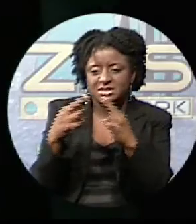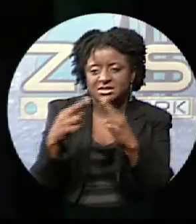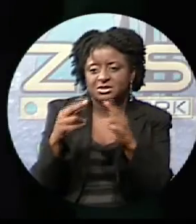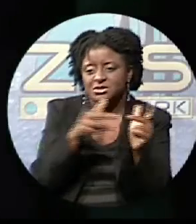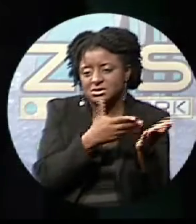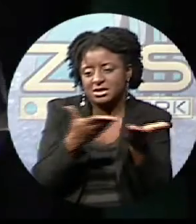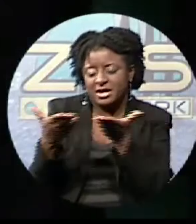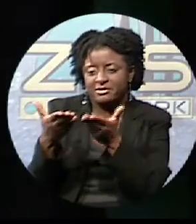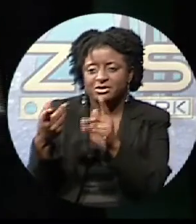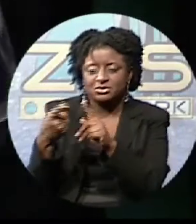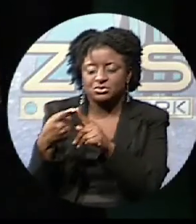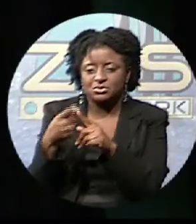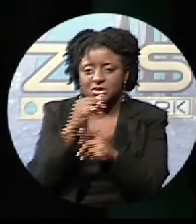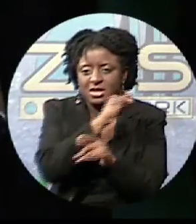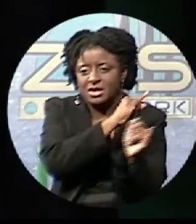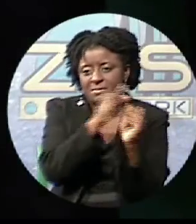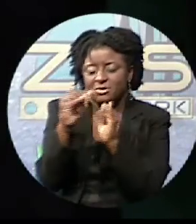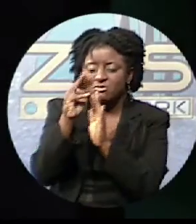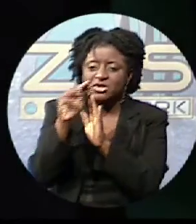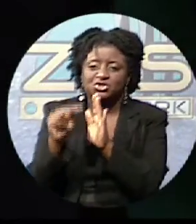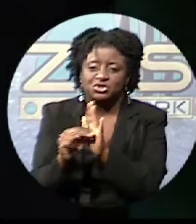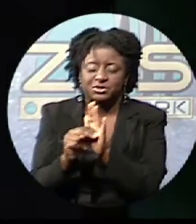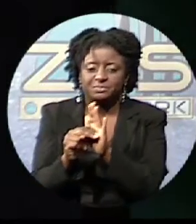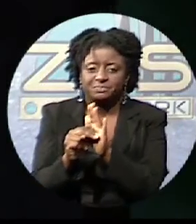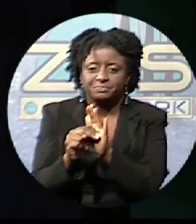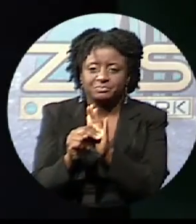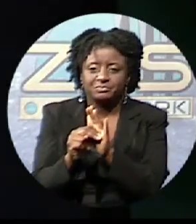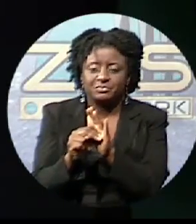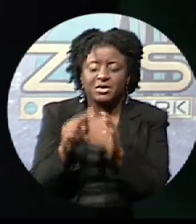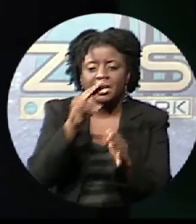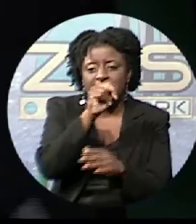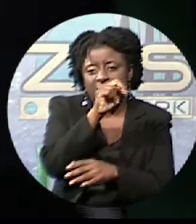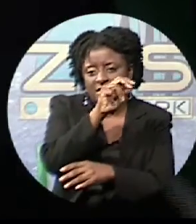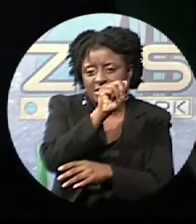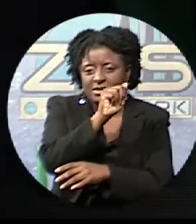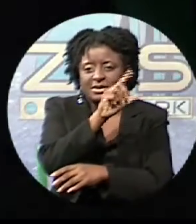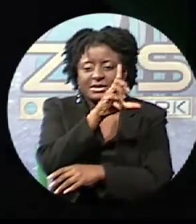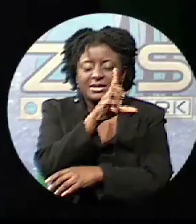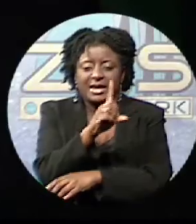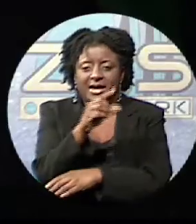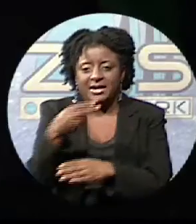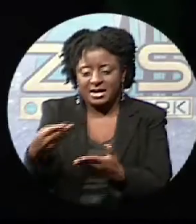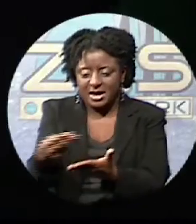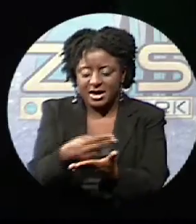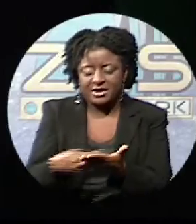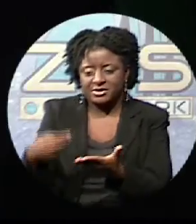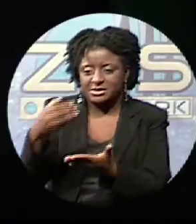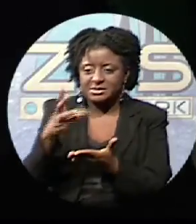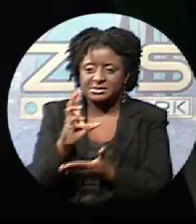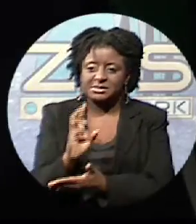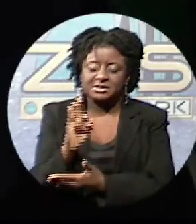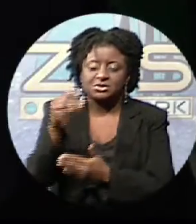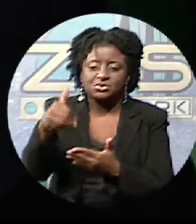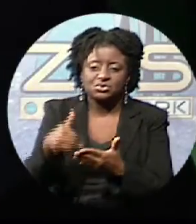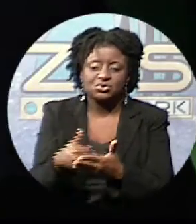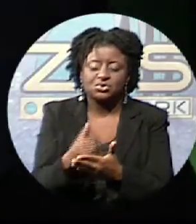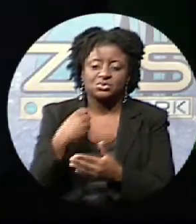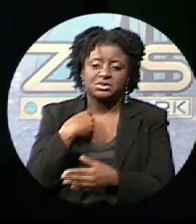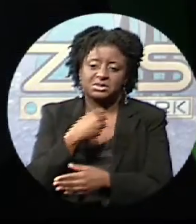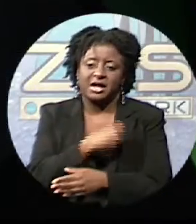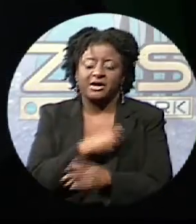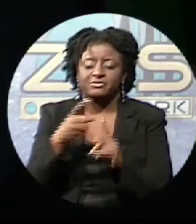created new job opportunities as well. NAT has hired 6 new staff members to provide assistance to kiosk